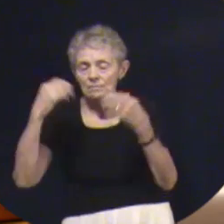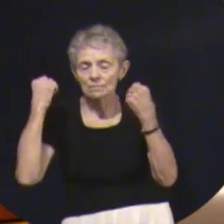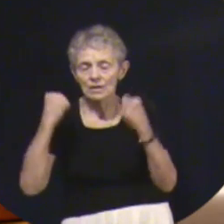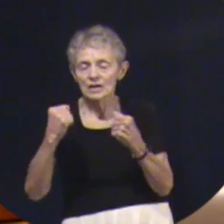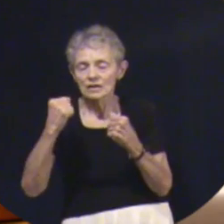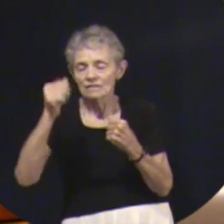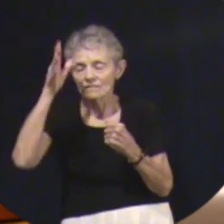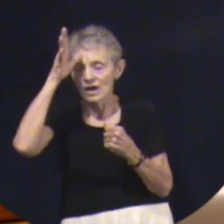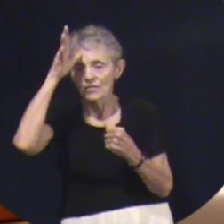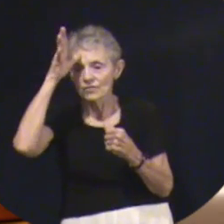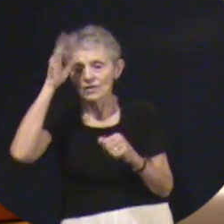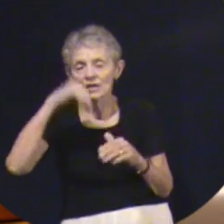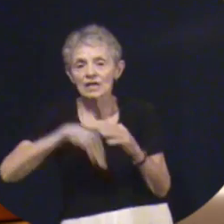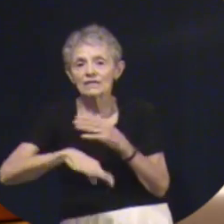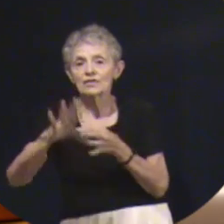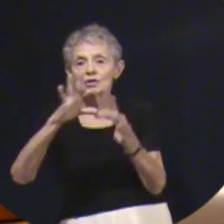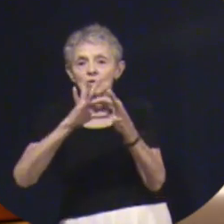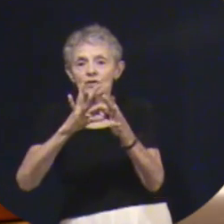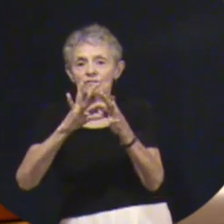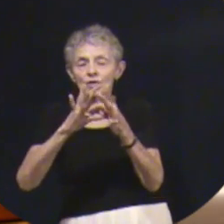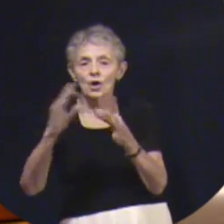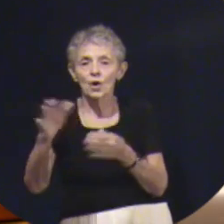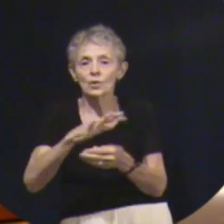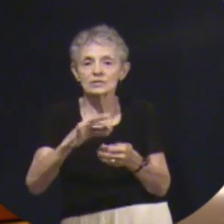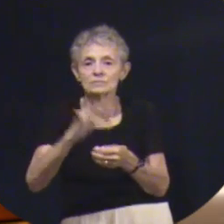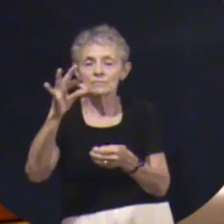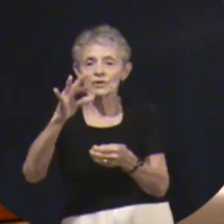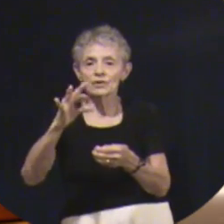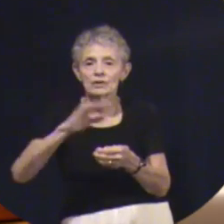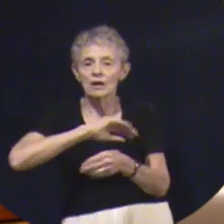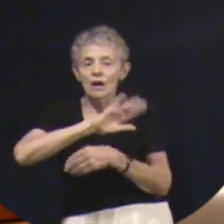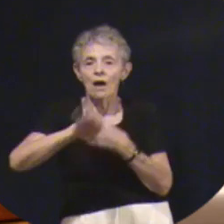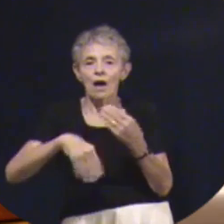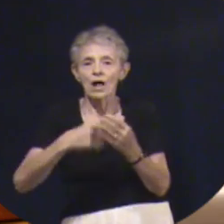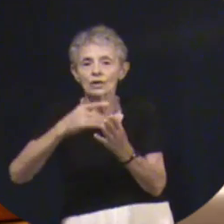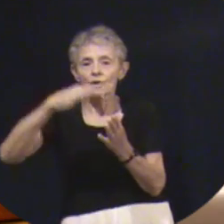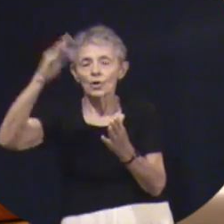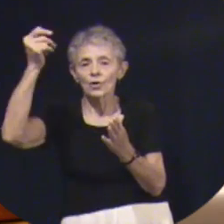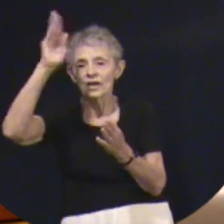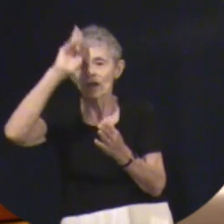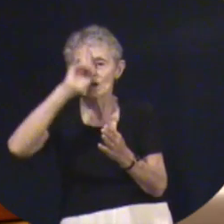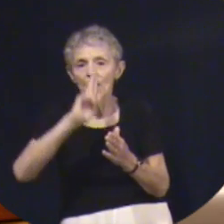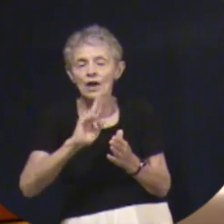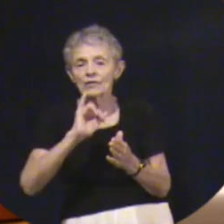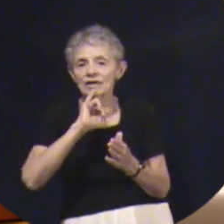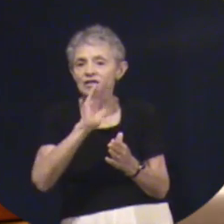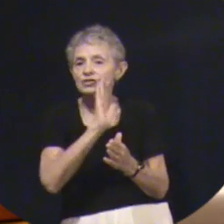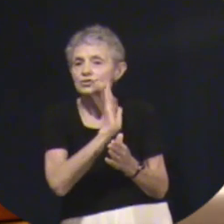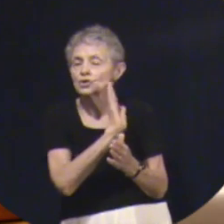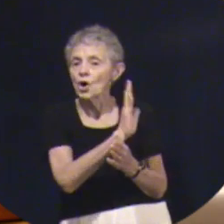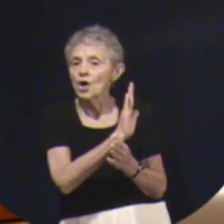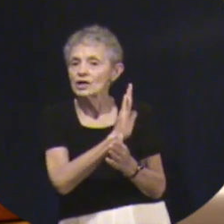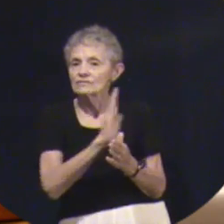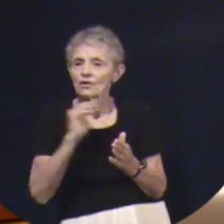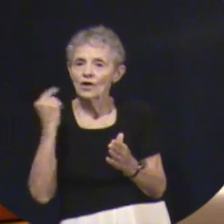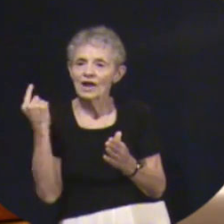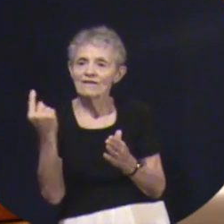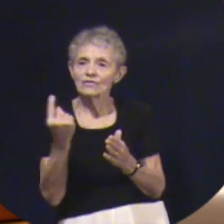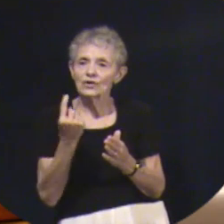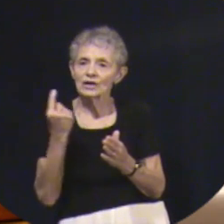Holy Spirit, all glory and honor is yours, forever